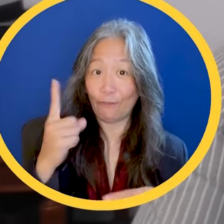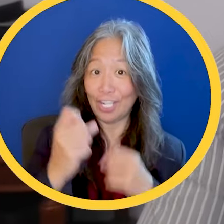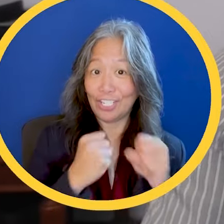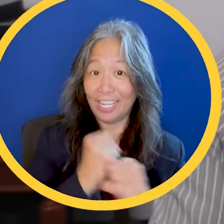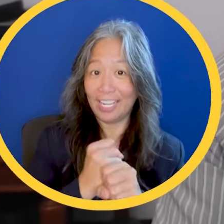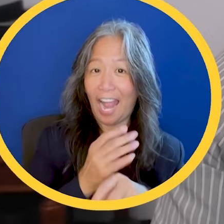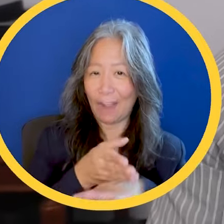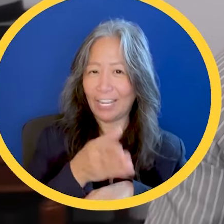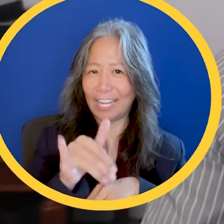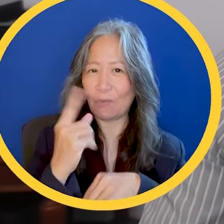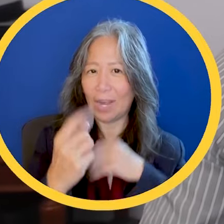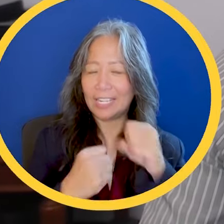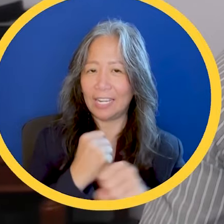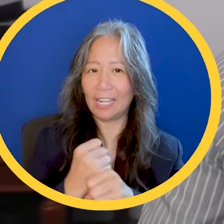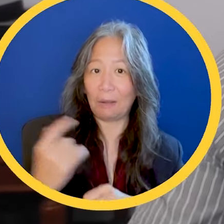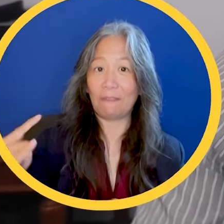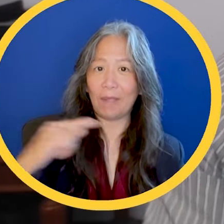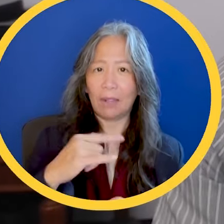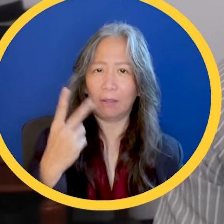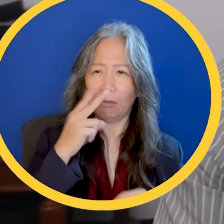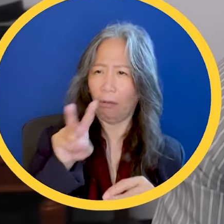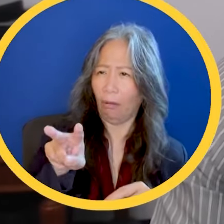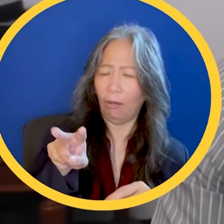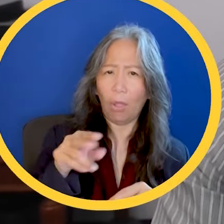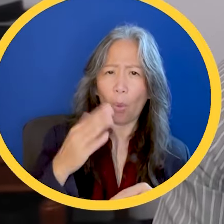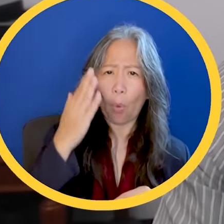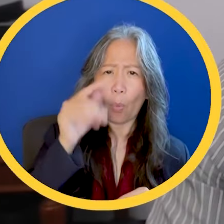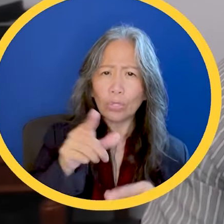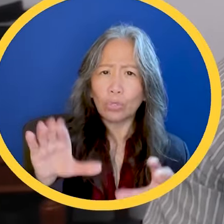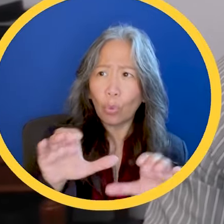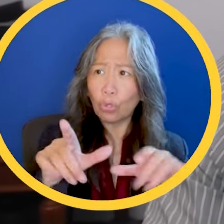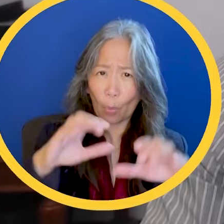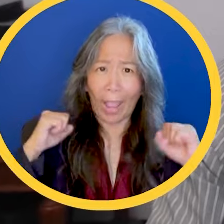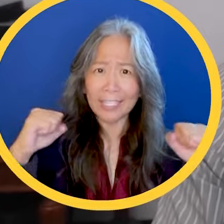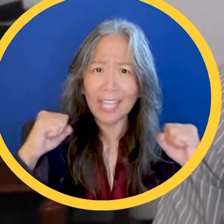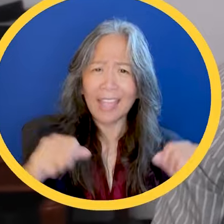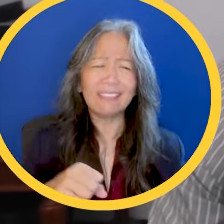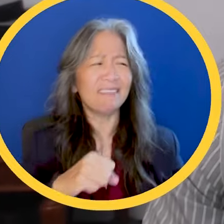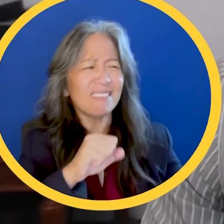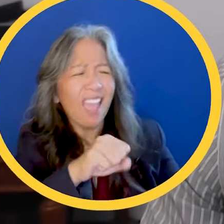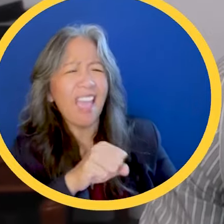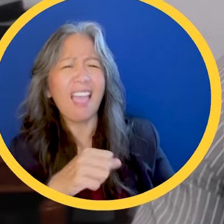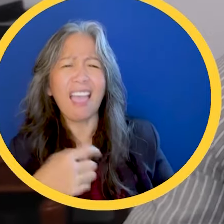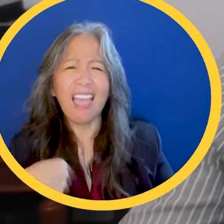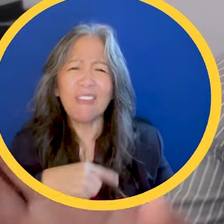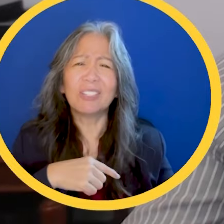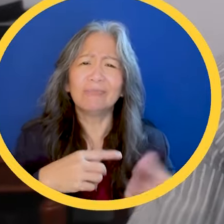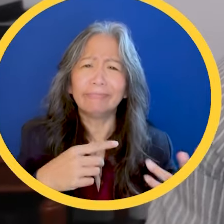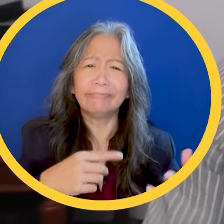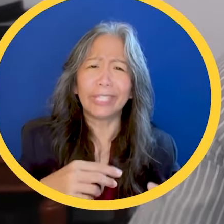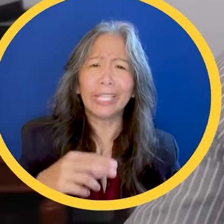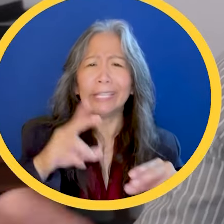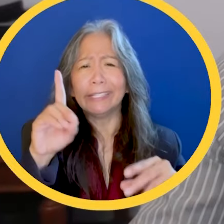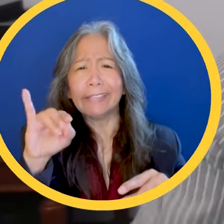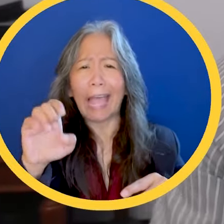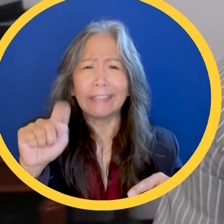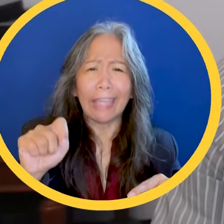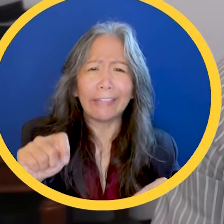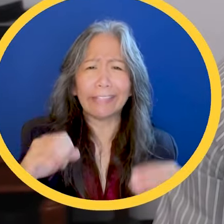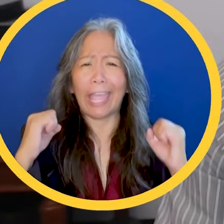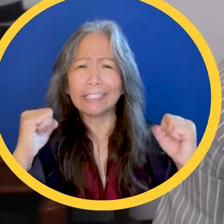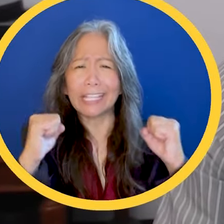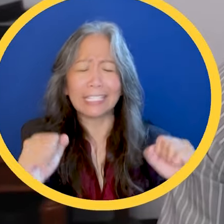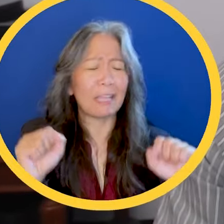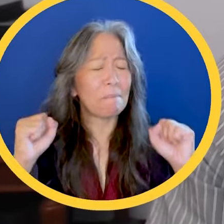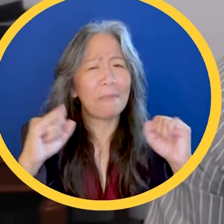that first year, okay? After that first year, we came back and they saw how we looked. People asked us, what did you guys do? Did you exercise? We, yeah, we diet,